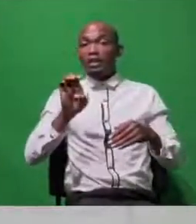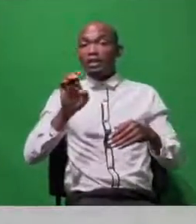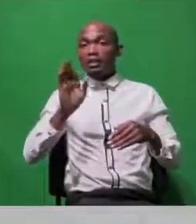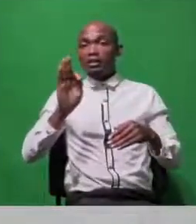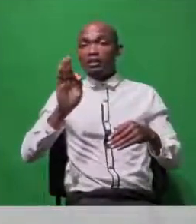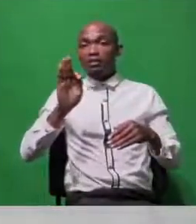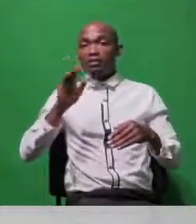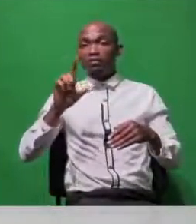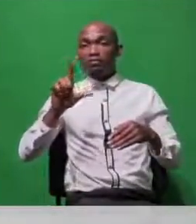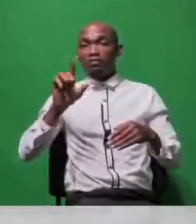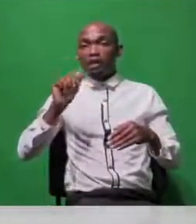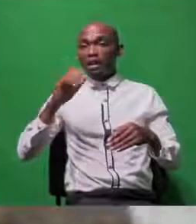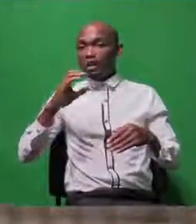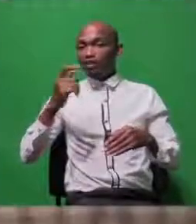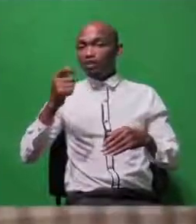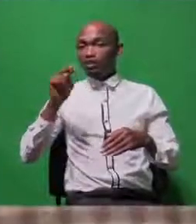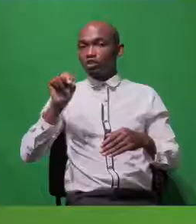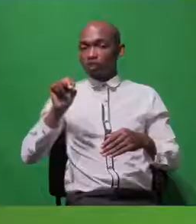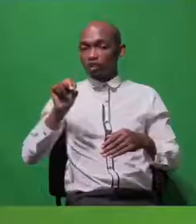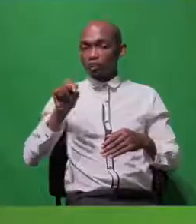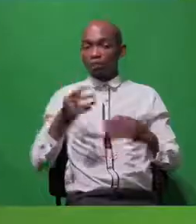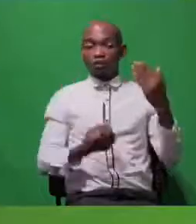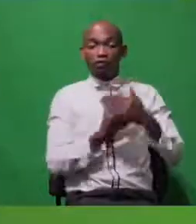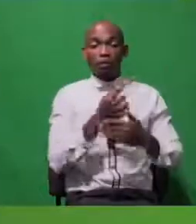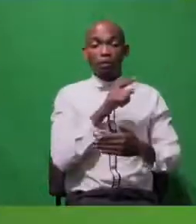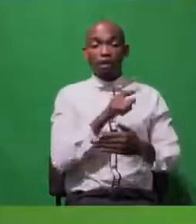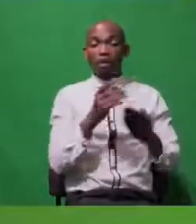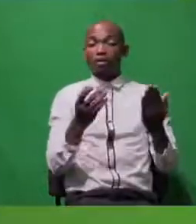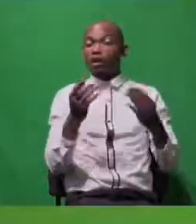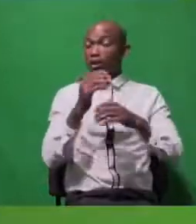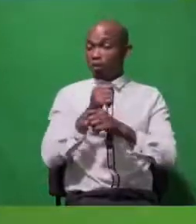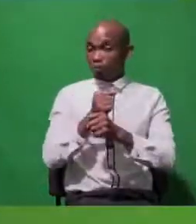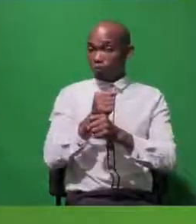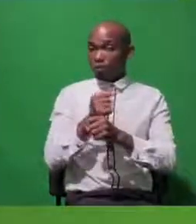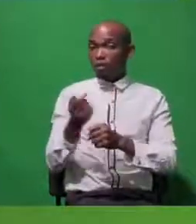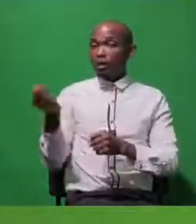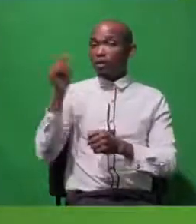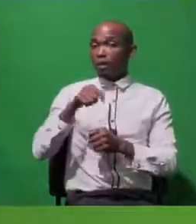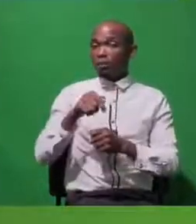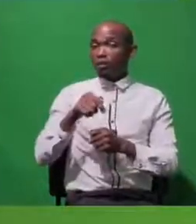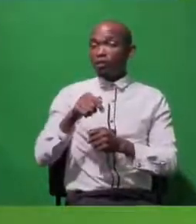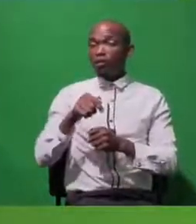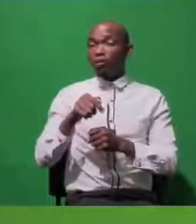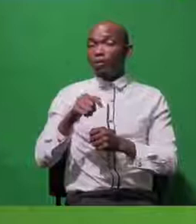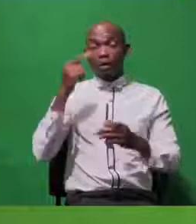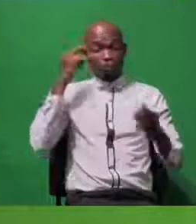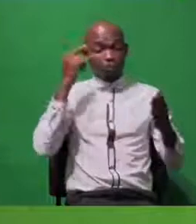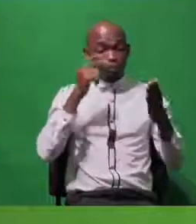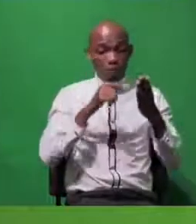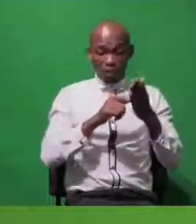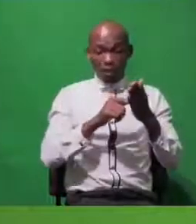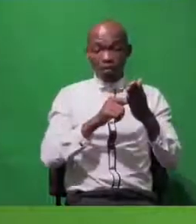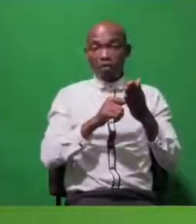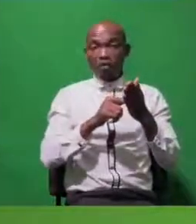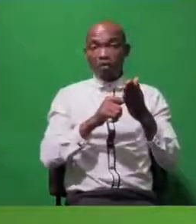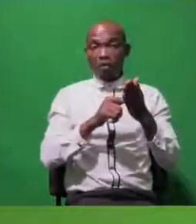straight shifting. From here now, we can come up with a definition of reflection. Who can define a